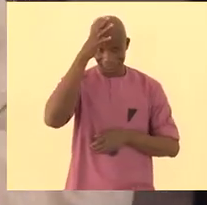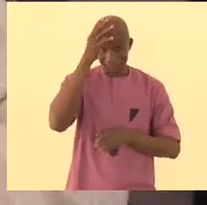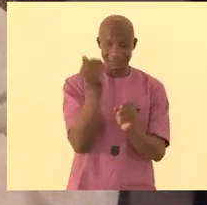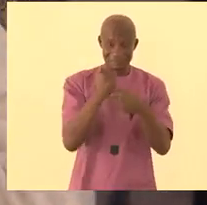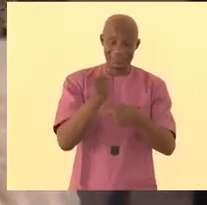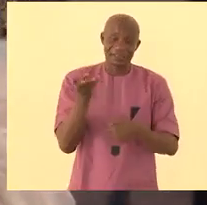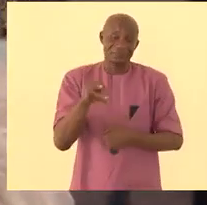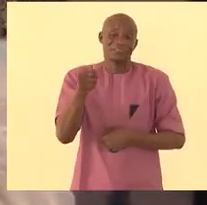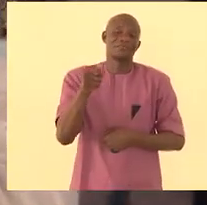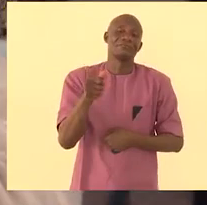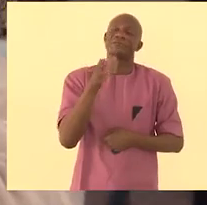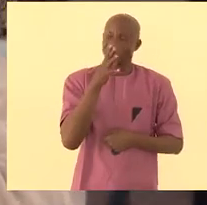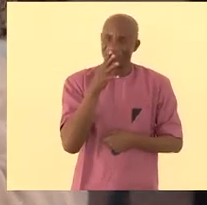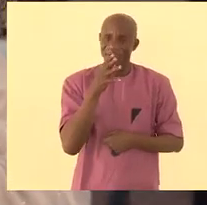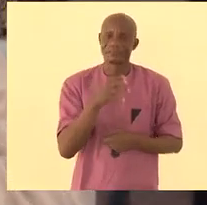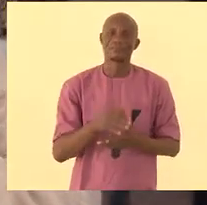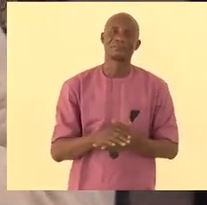themselves female, and that is their truth.